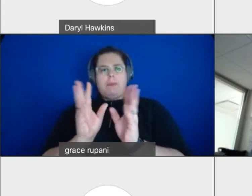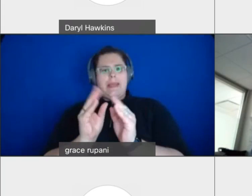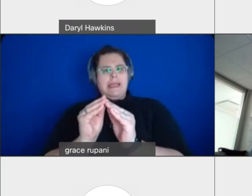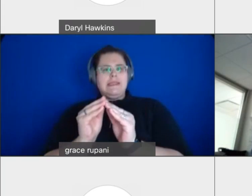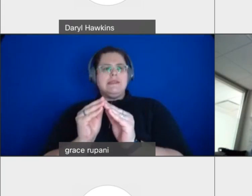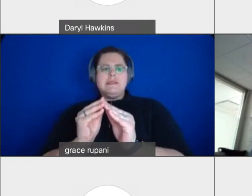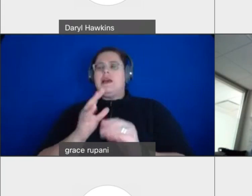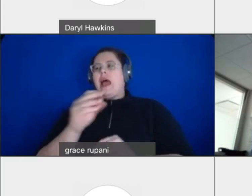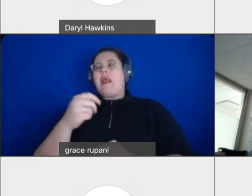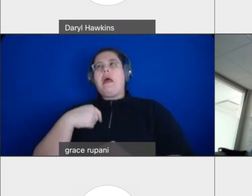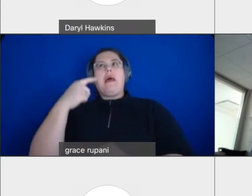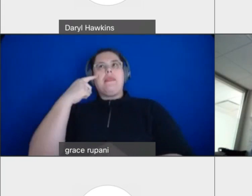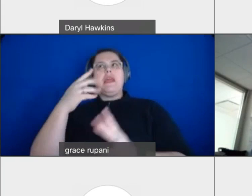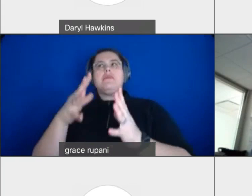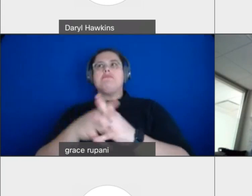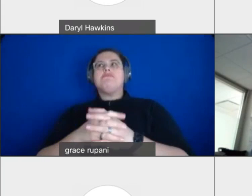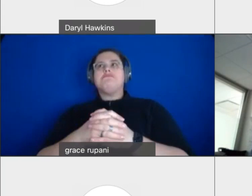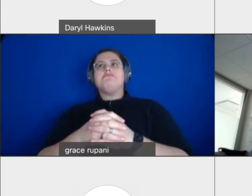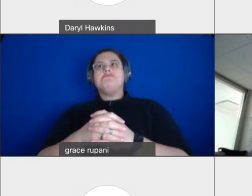we can provide you